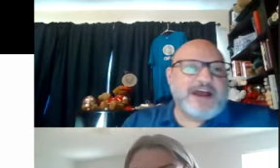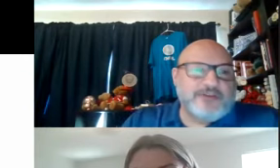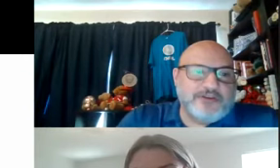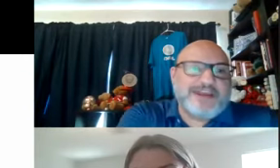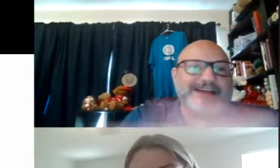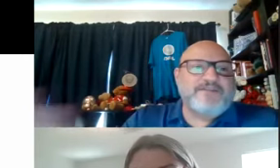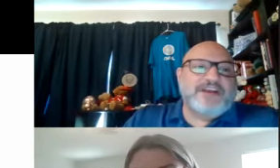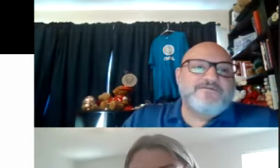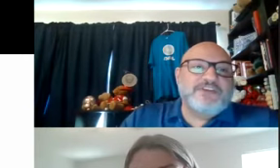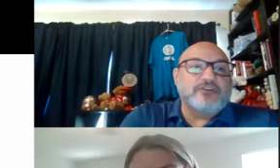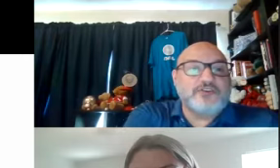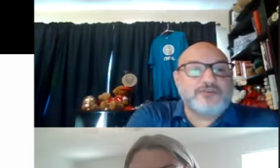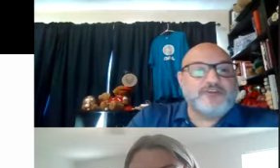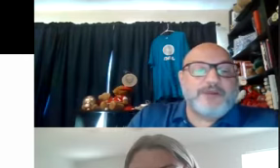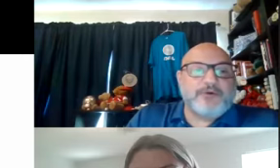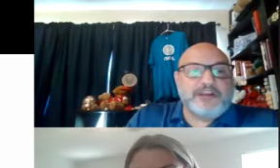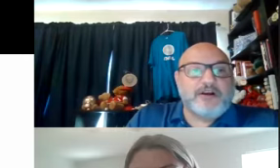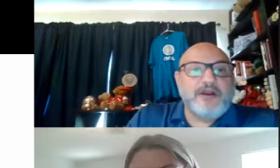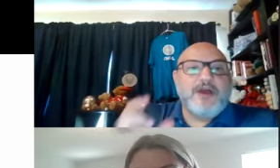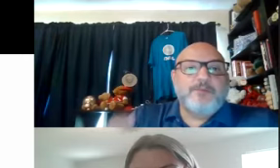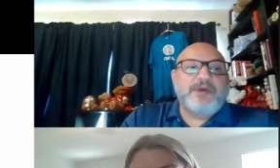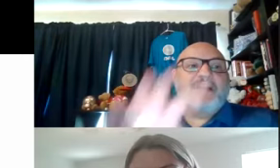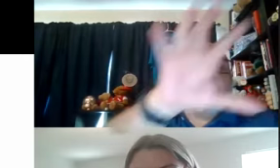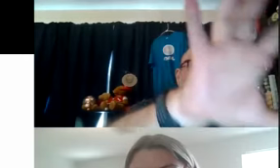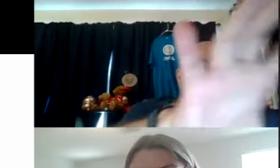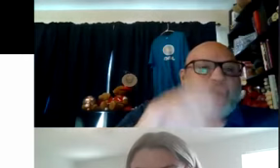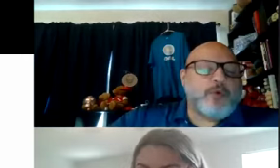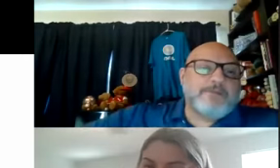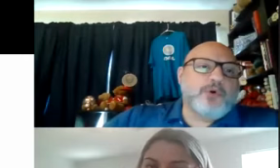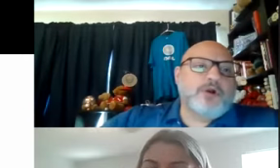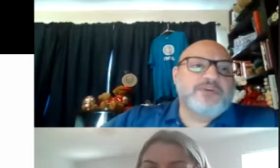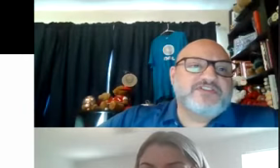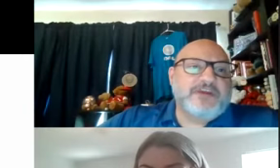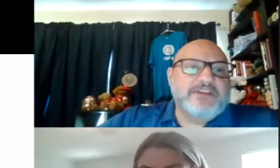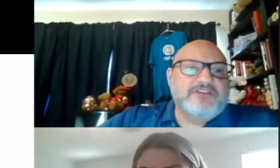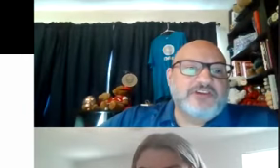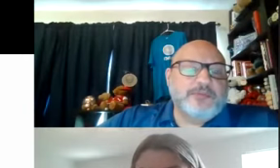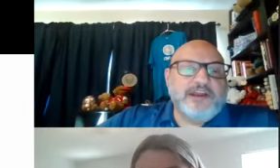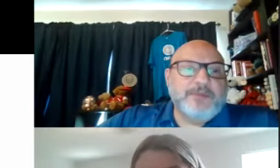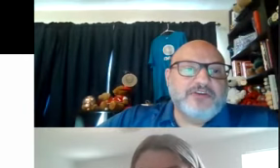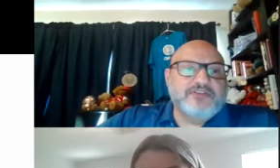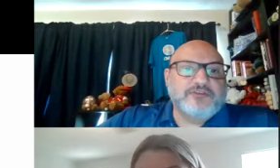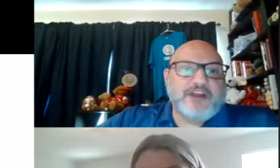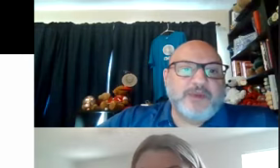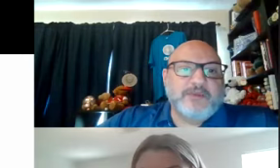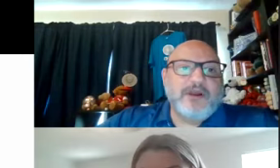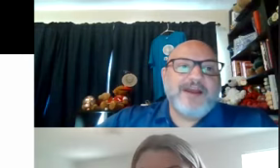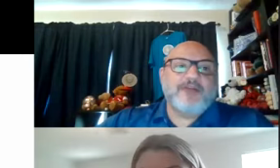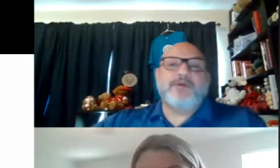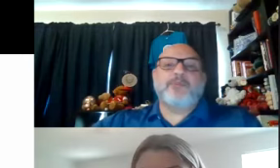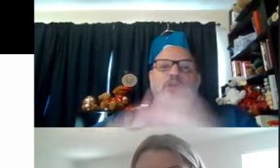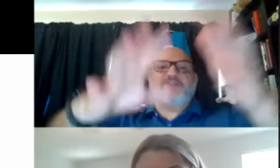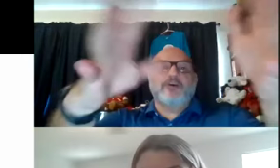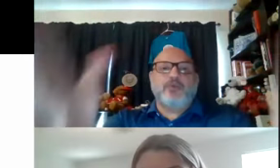switch it out? No, you can't have any physical scratch paper here, but you have that whiteboard, which is something that you could bring up and use as scratch paper.